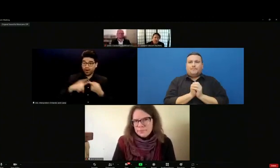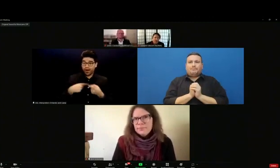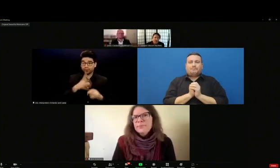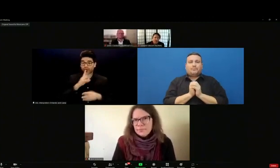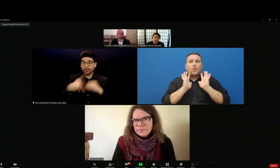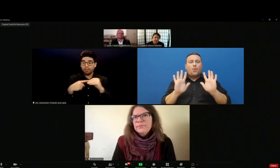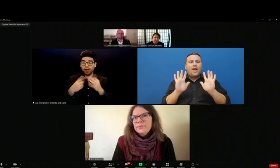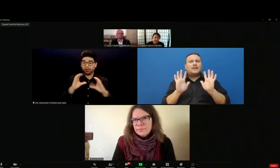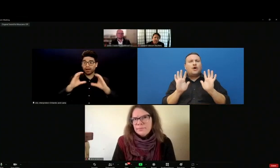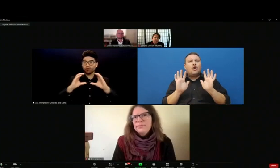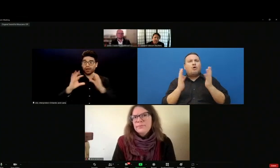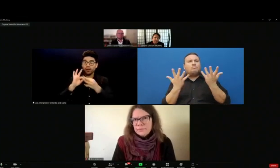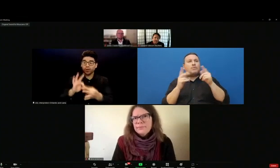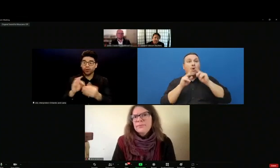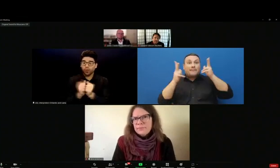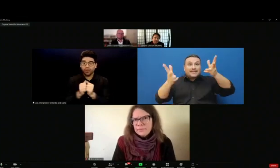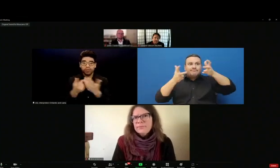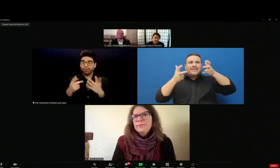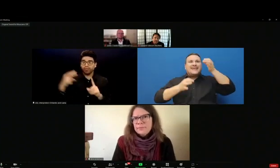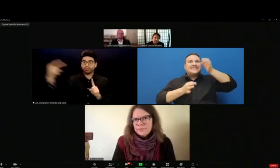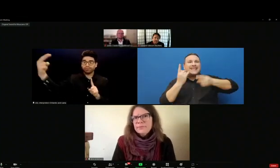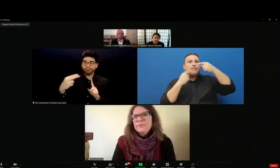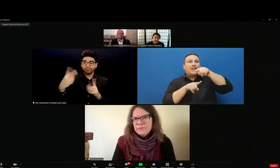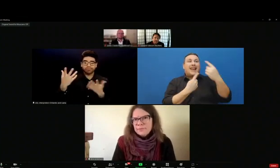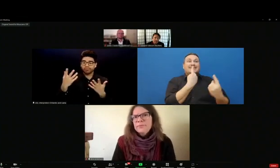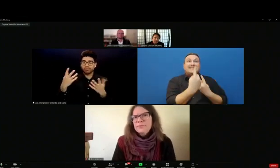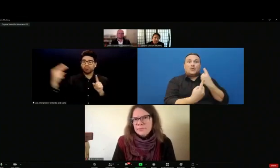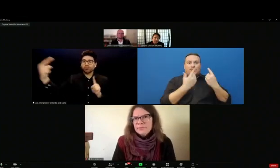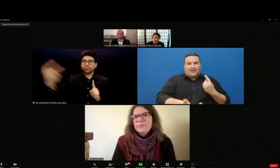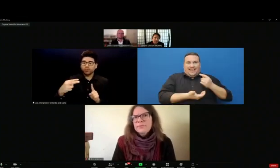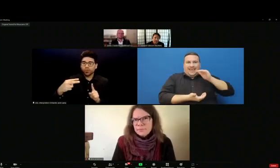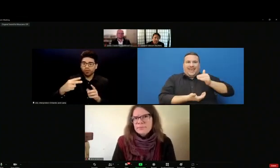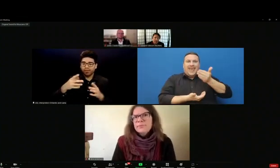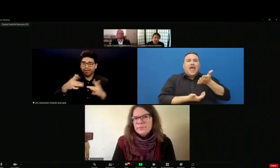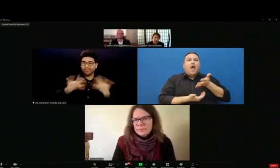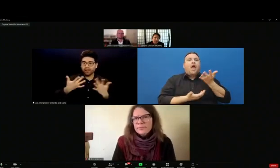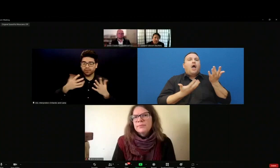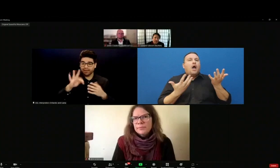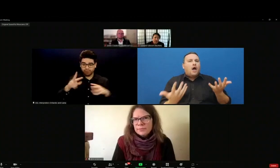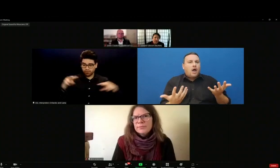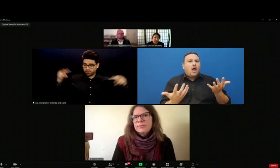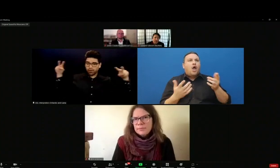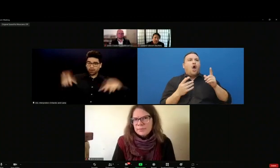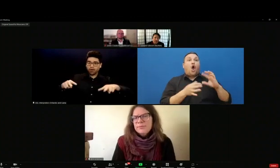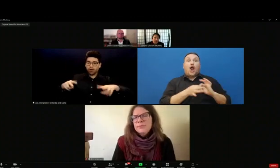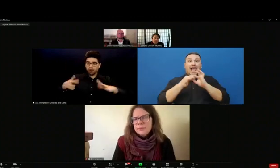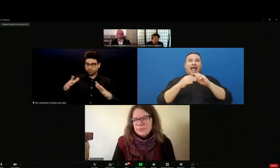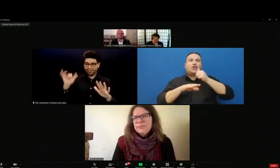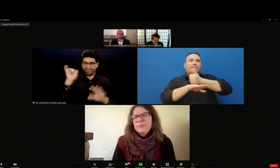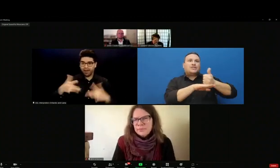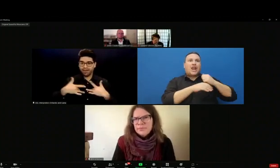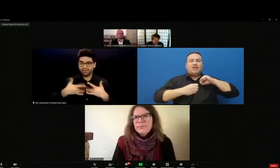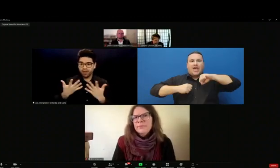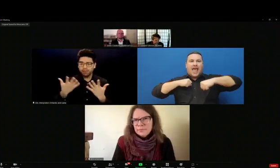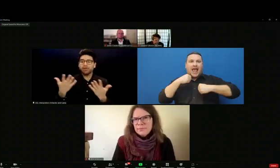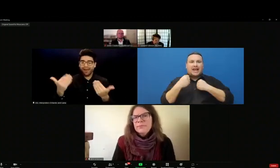communicating about perceptually simultaneous events, especially those that involve animate reference, and given that signers